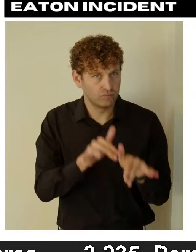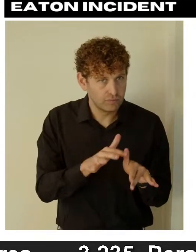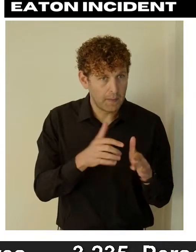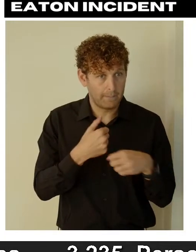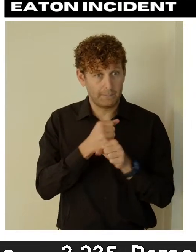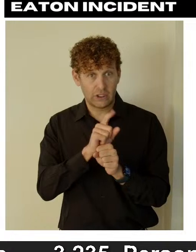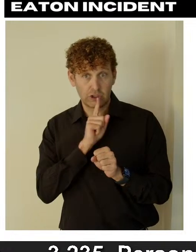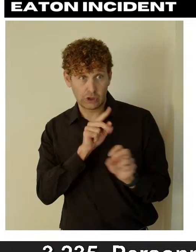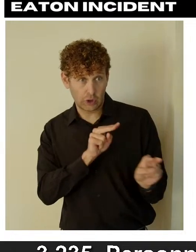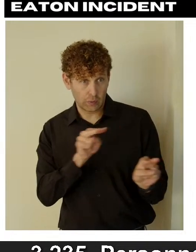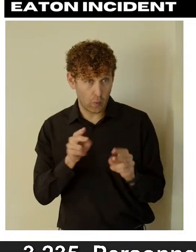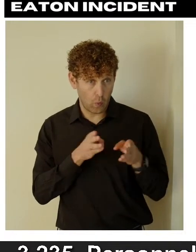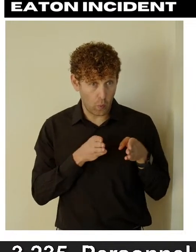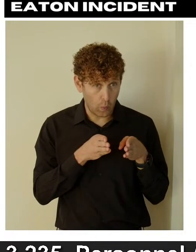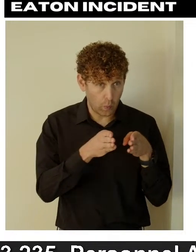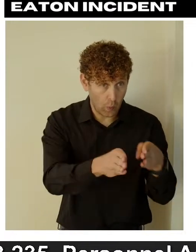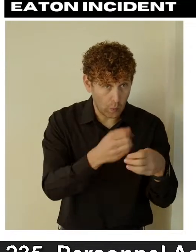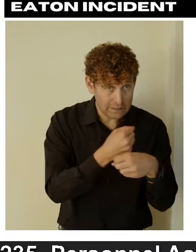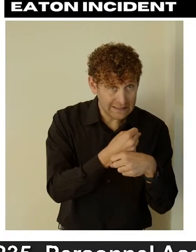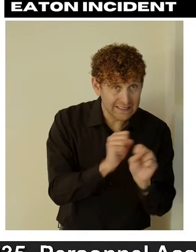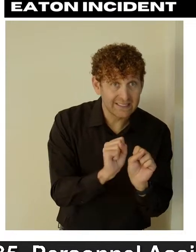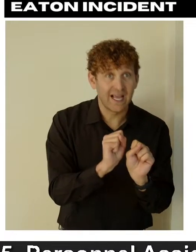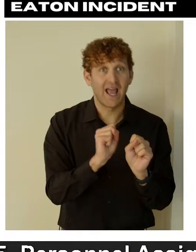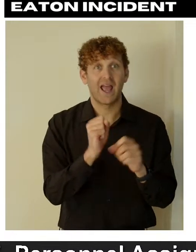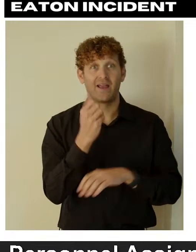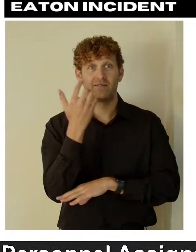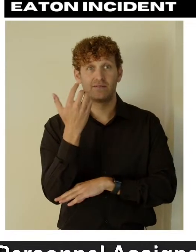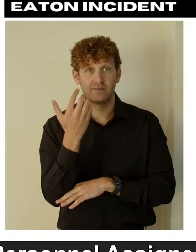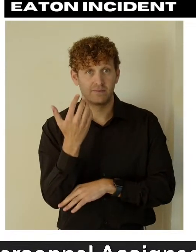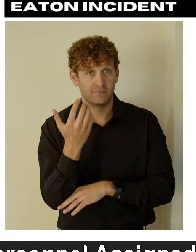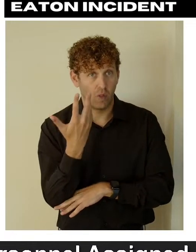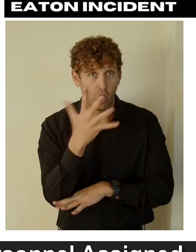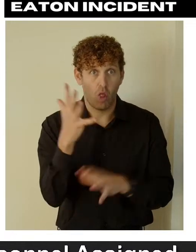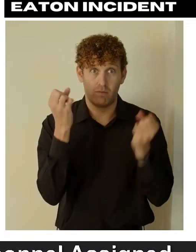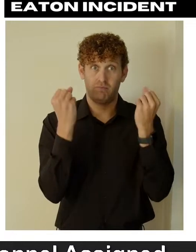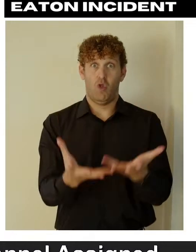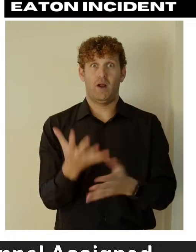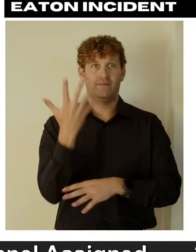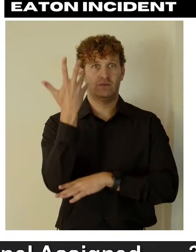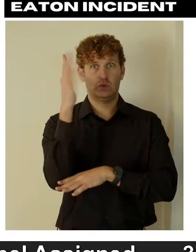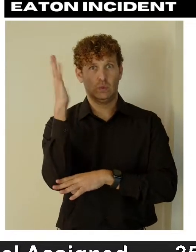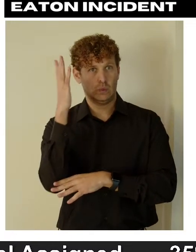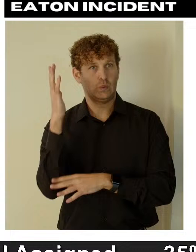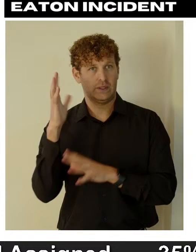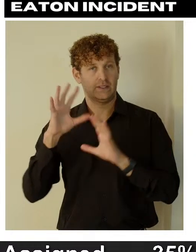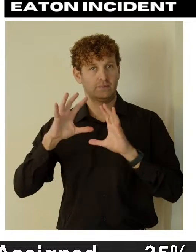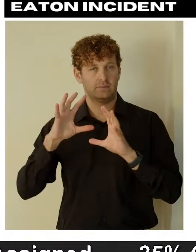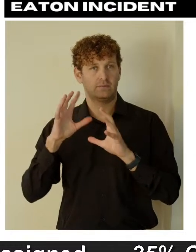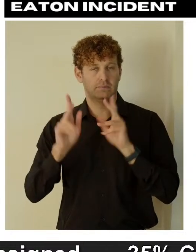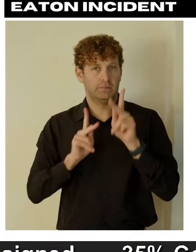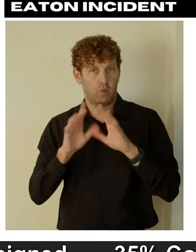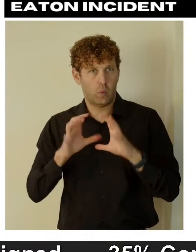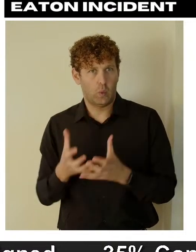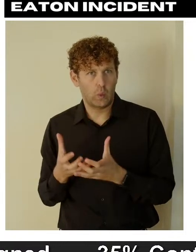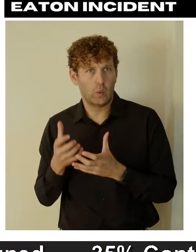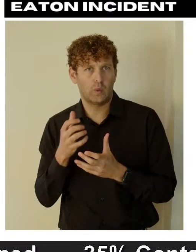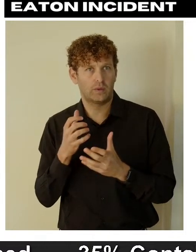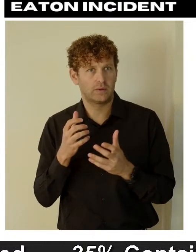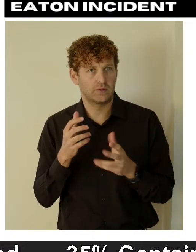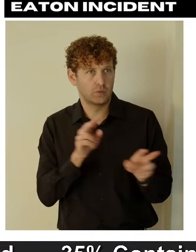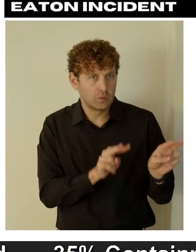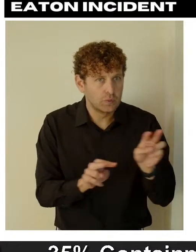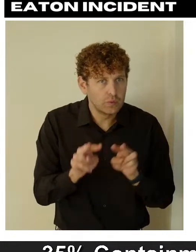make the trees that have been damaged safe. We've got a lot of tree crews out there, and we're very happy to say we're staying ahead